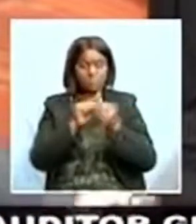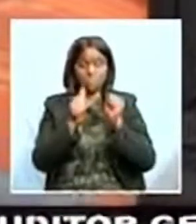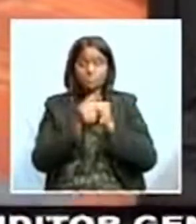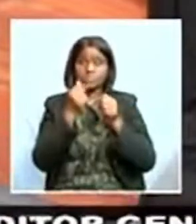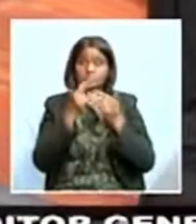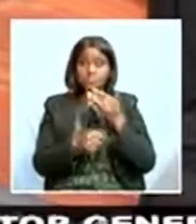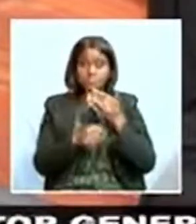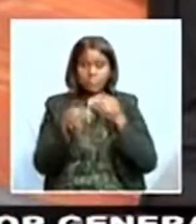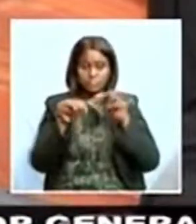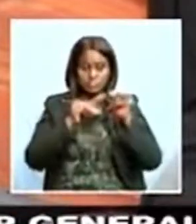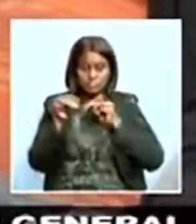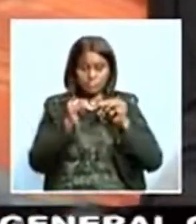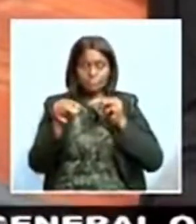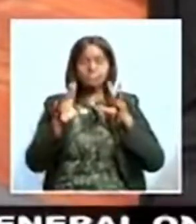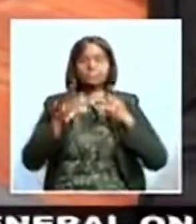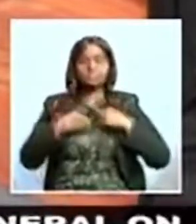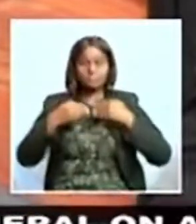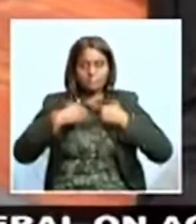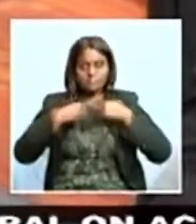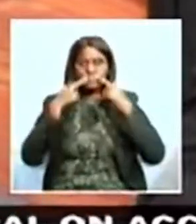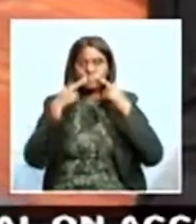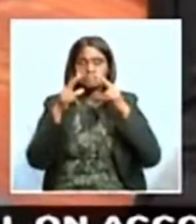Thank you, Chair. Well guided.